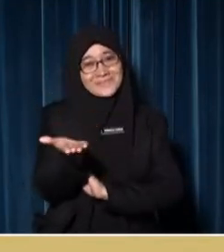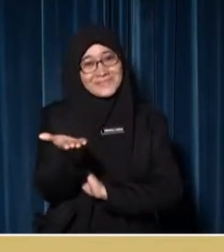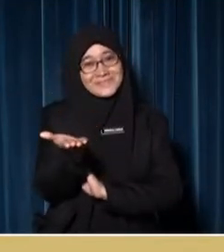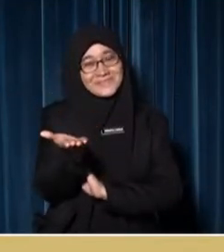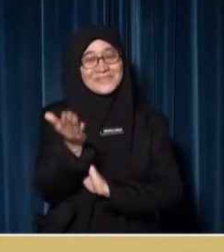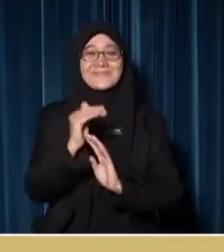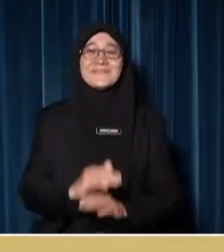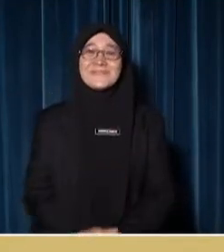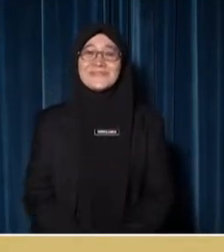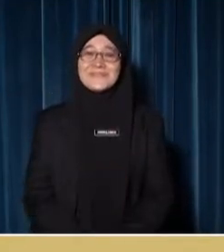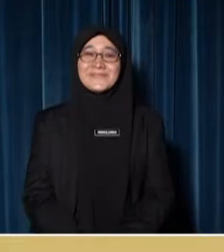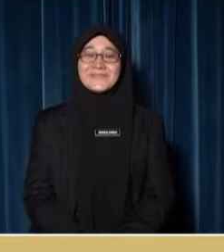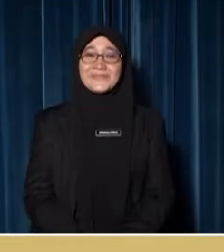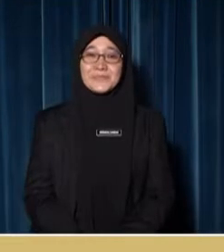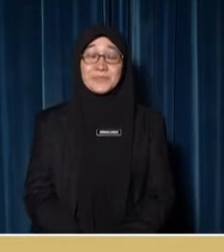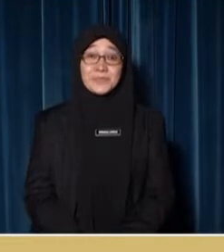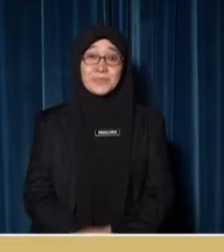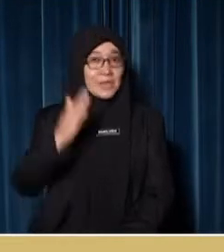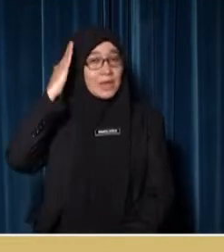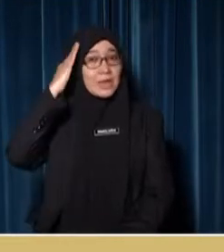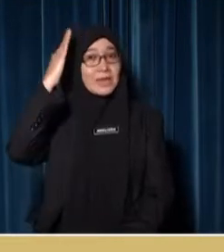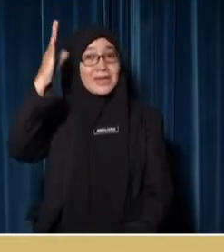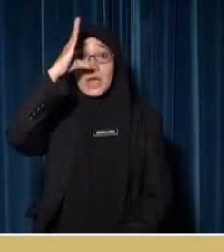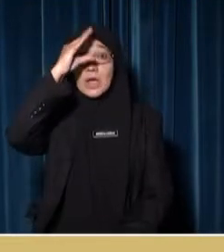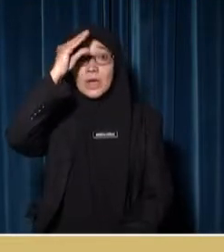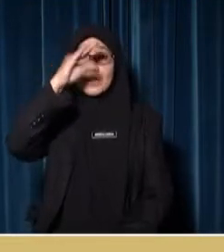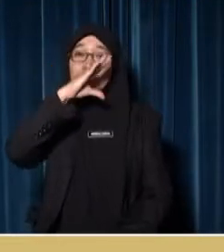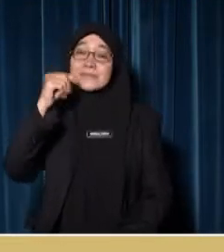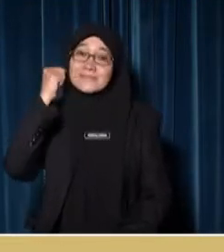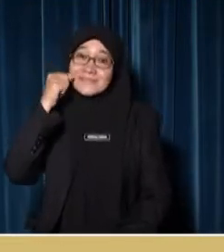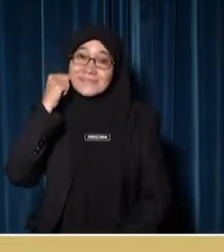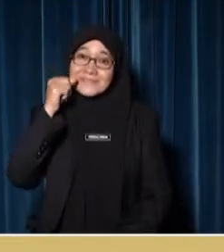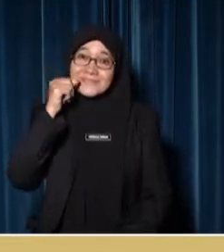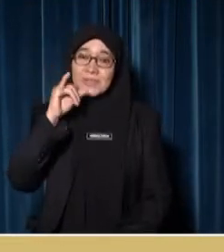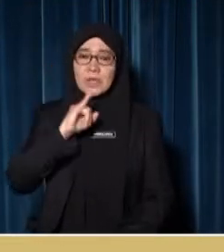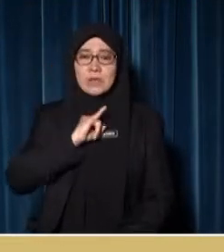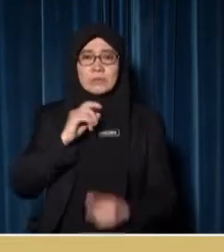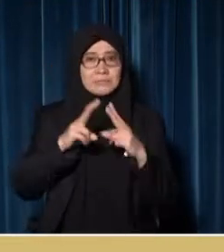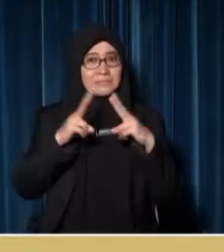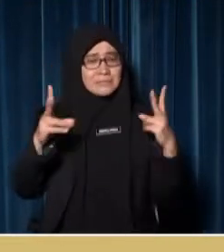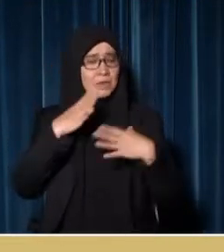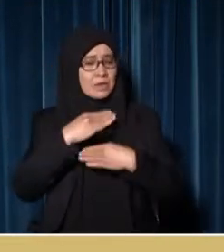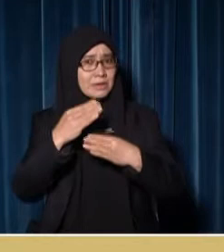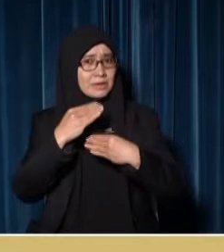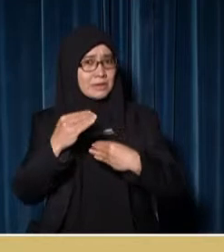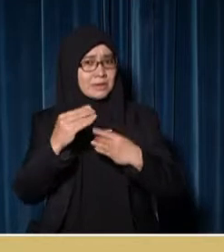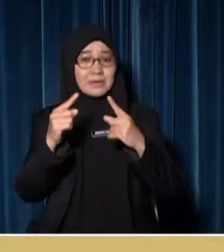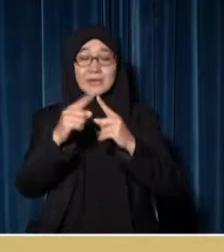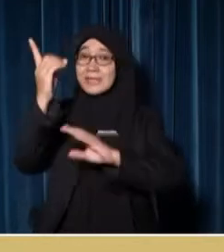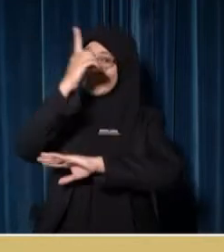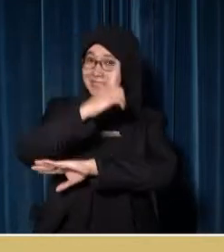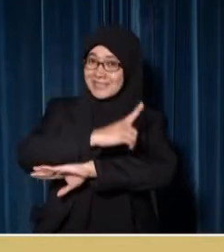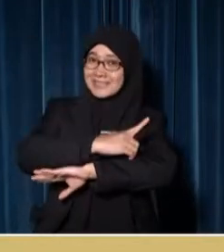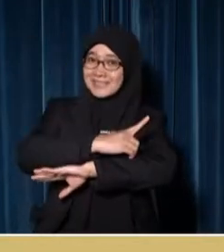you. Oh, hello boys and girls. I am very excited to be here with you